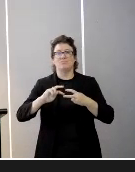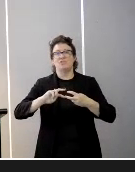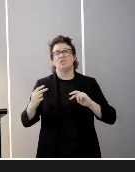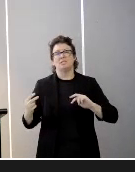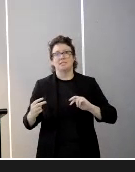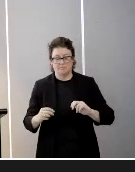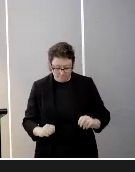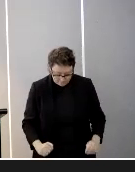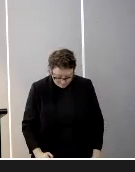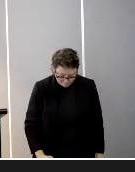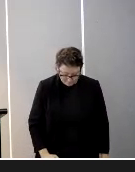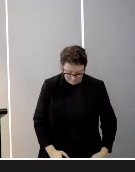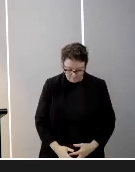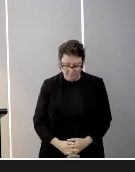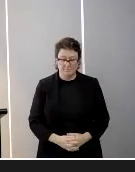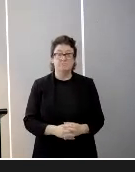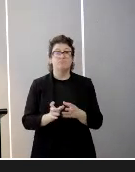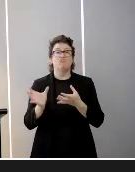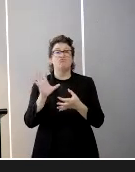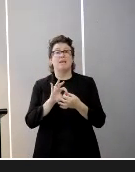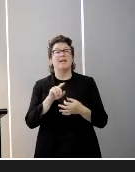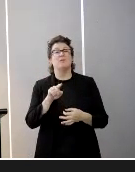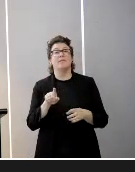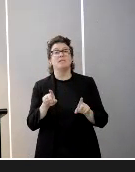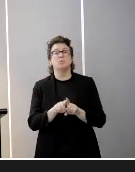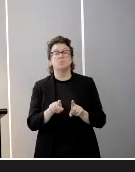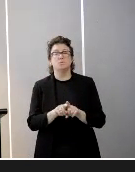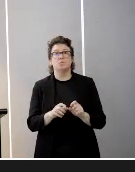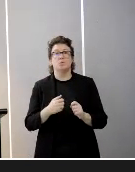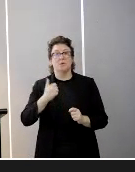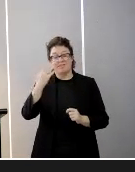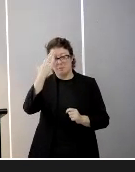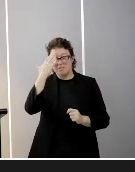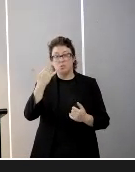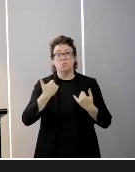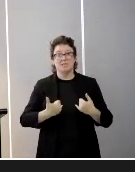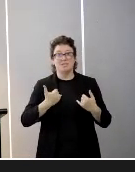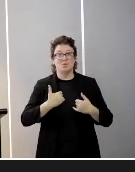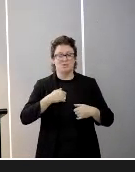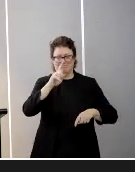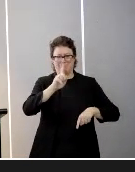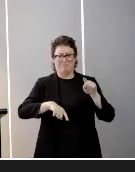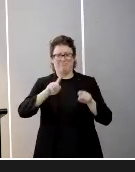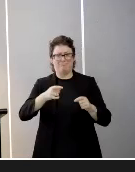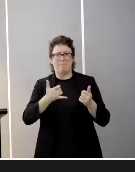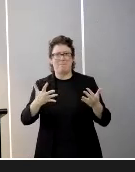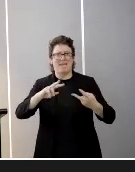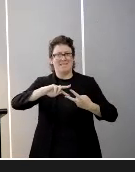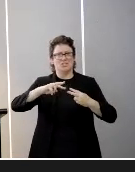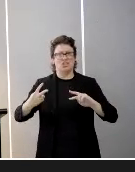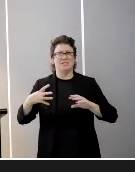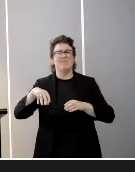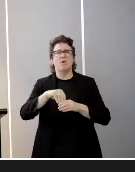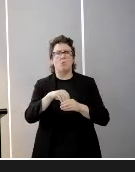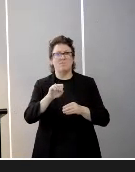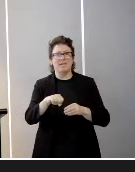please. And related to this, since we have mental disorders that are polygenic, so there's many genes involved, that